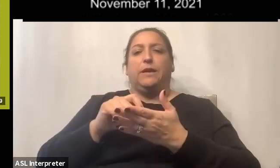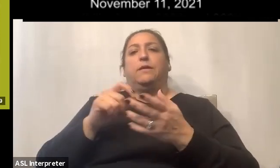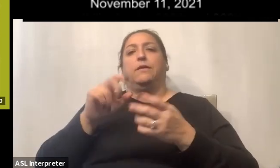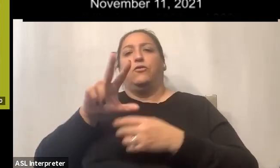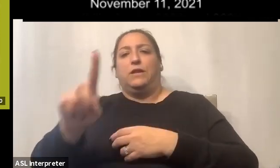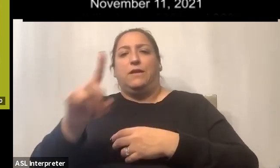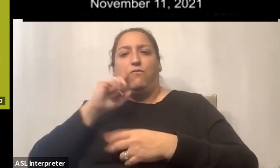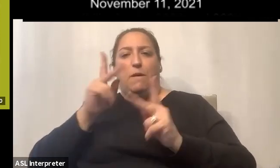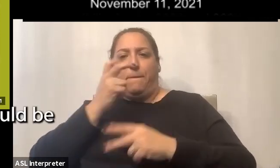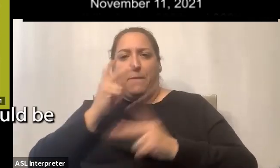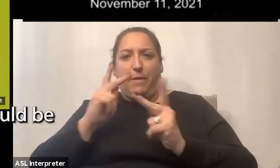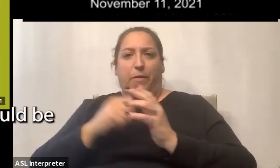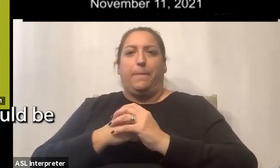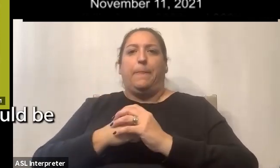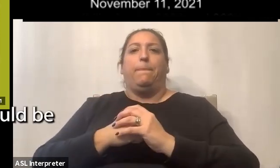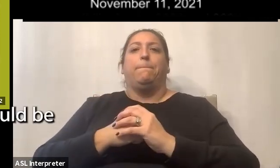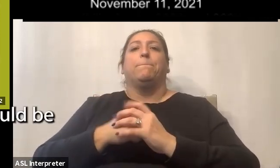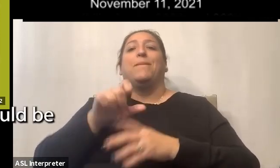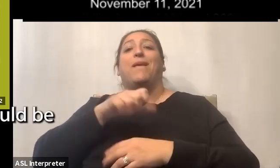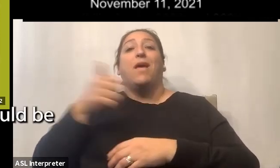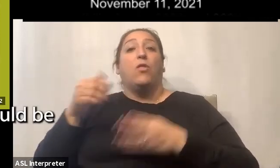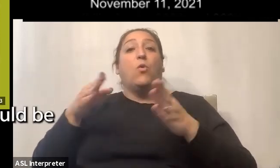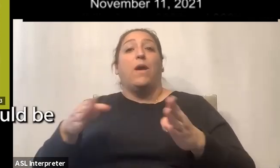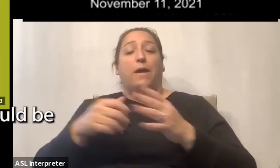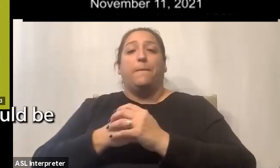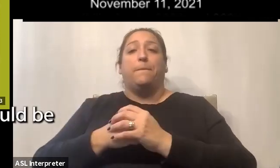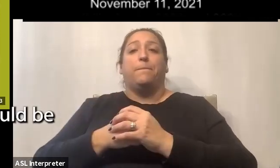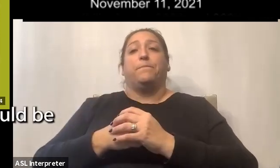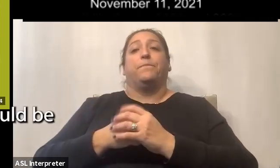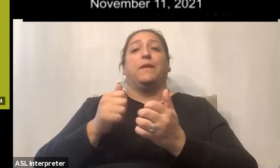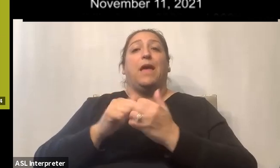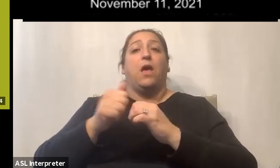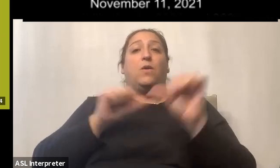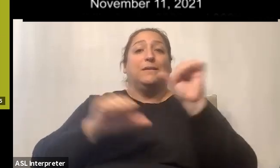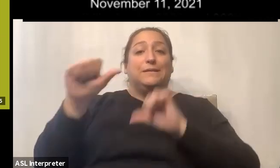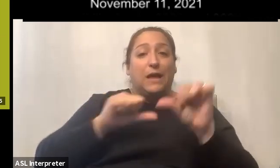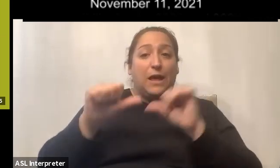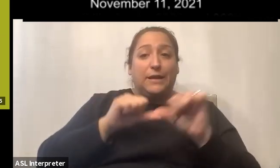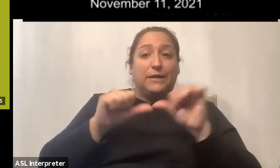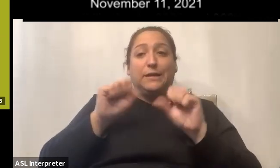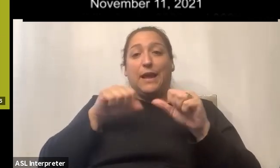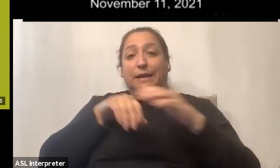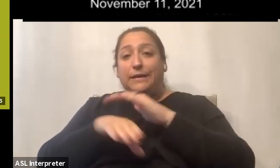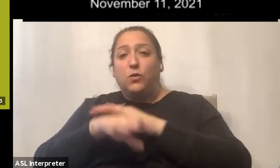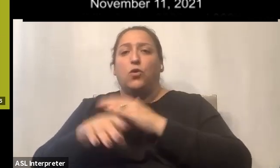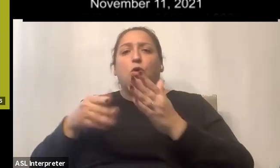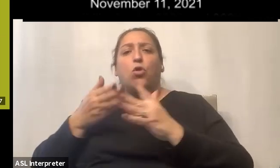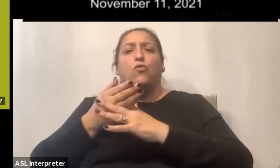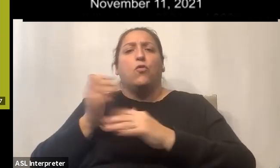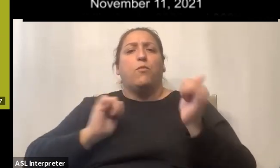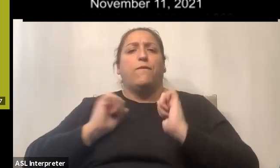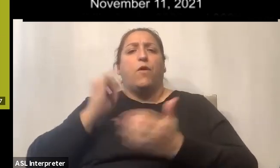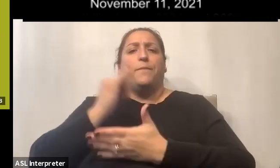blind. Another way where how science can be made accessible is through performance art.